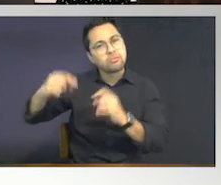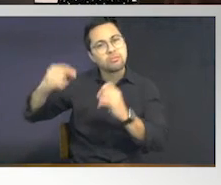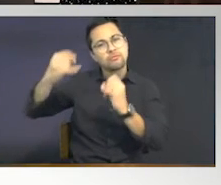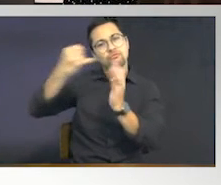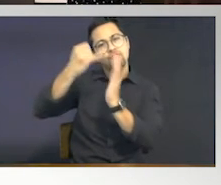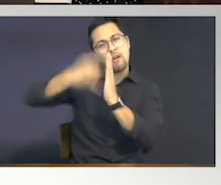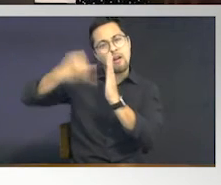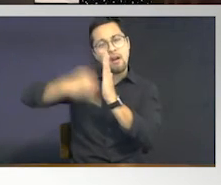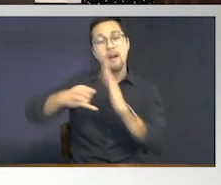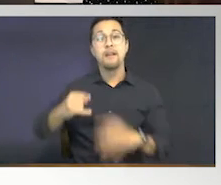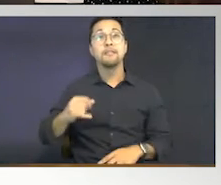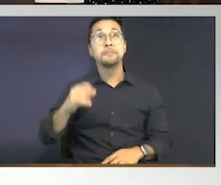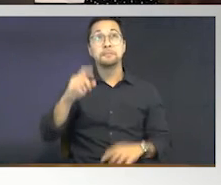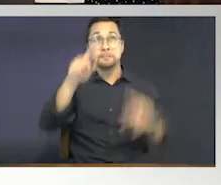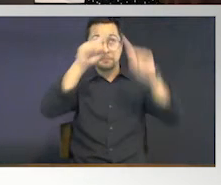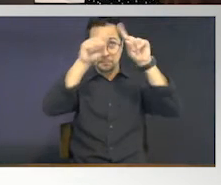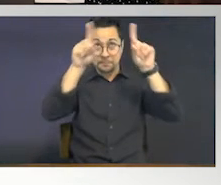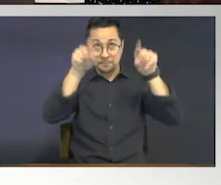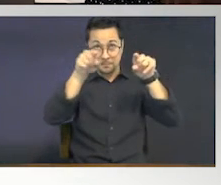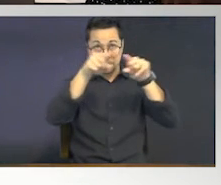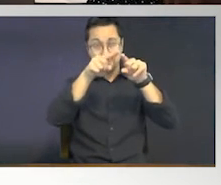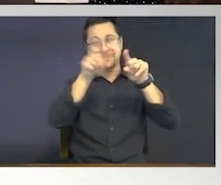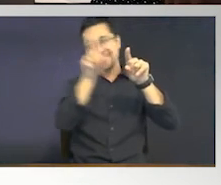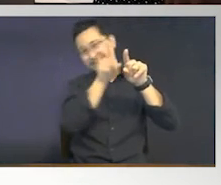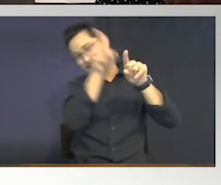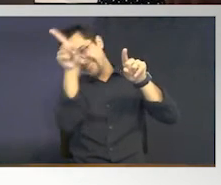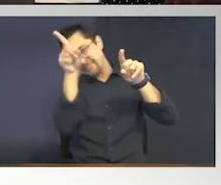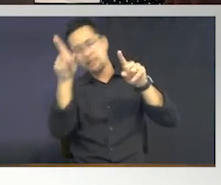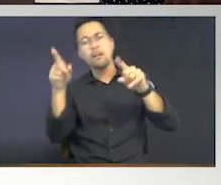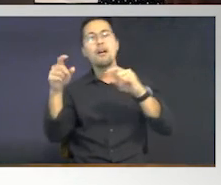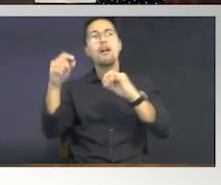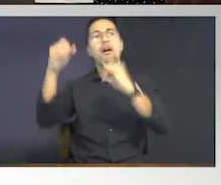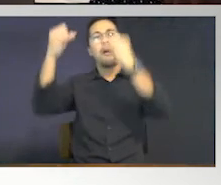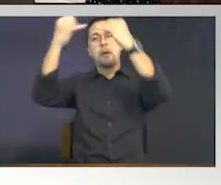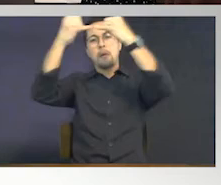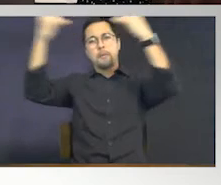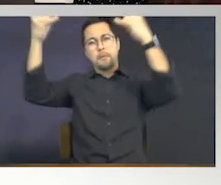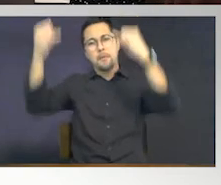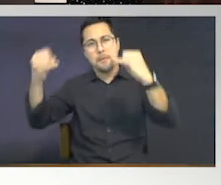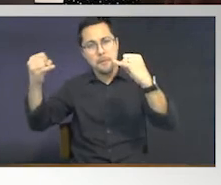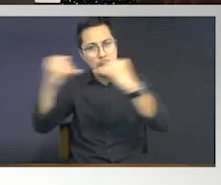To the right of the square, draw a rectangle.